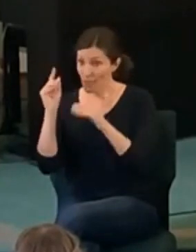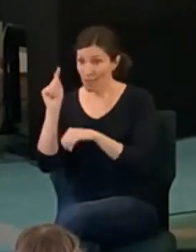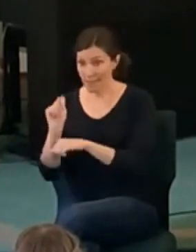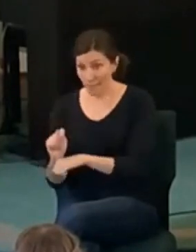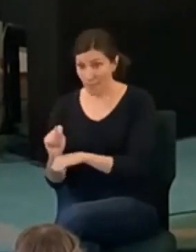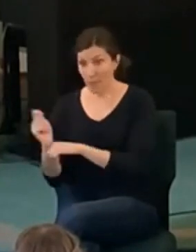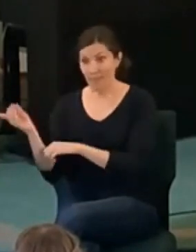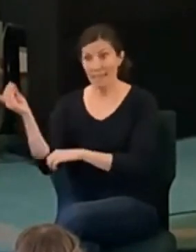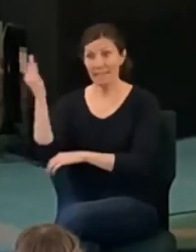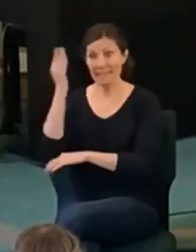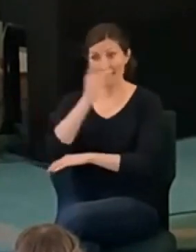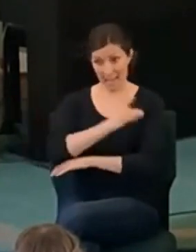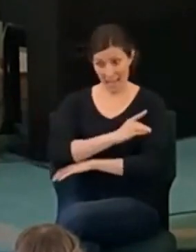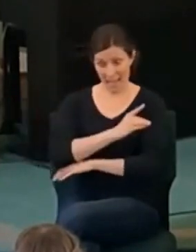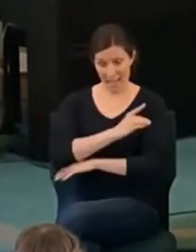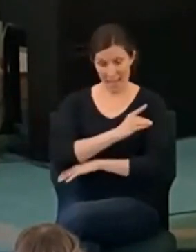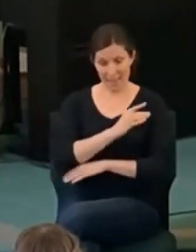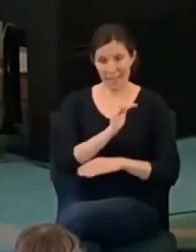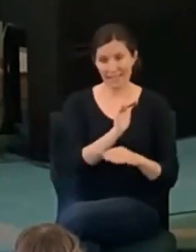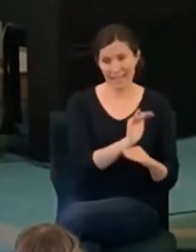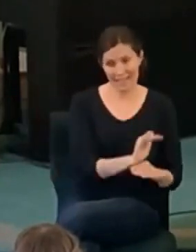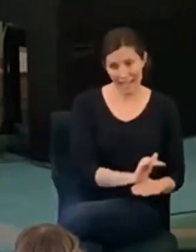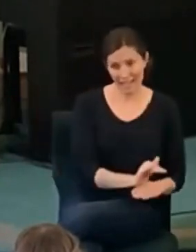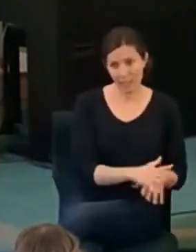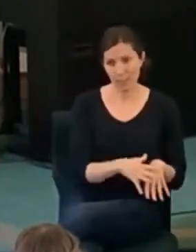the canon and how it came together.